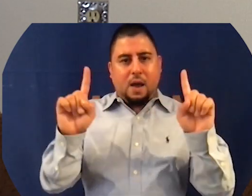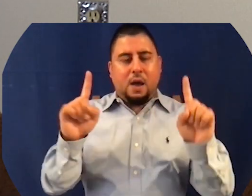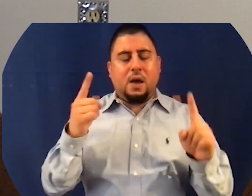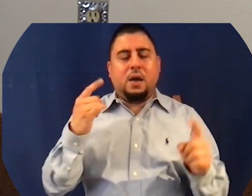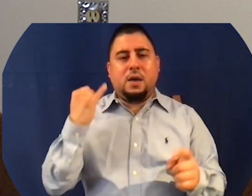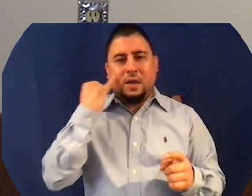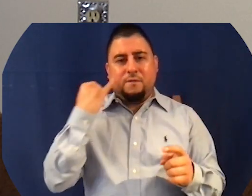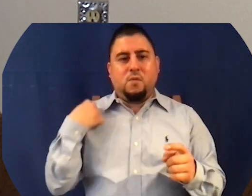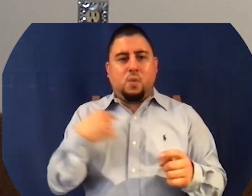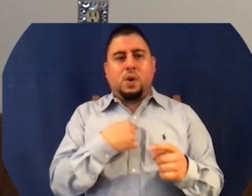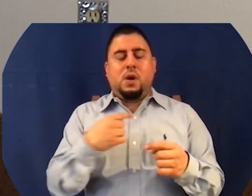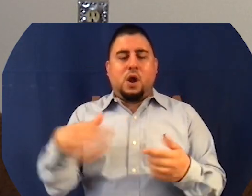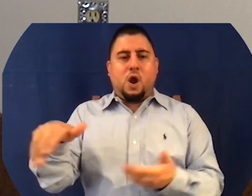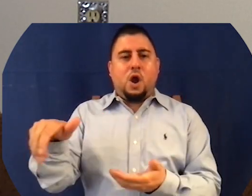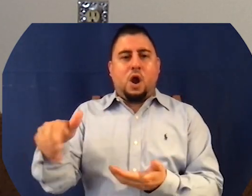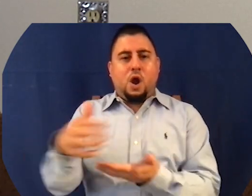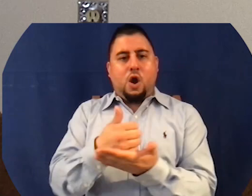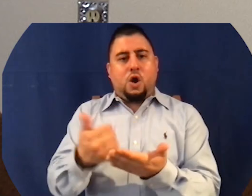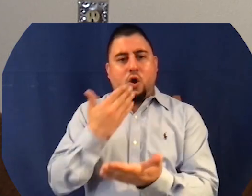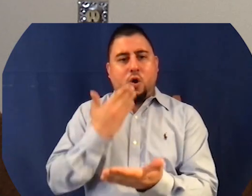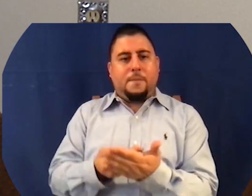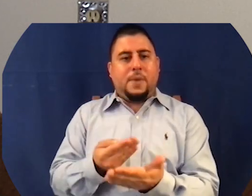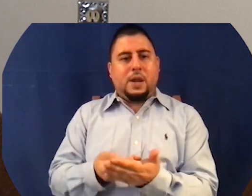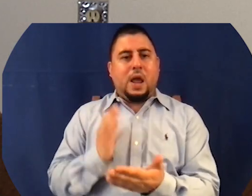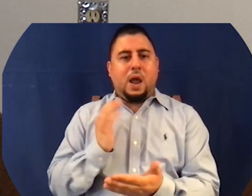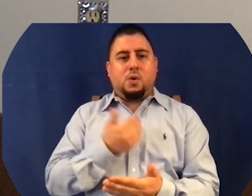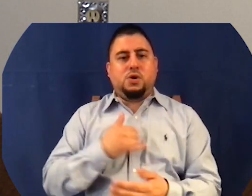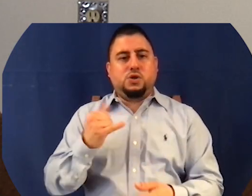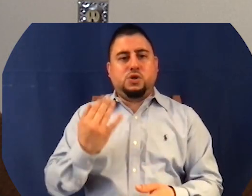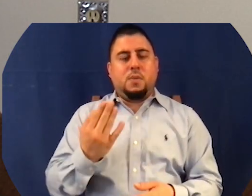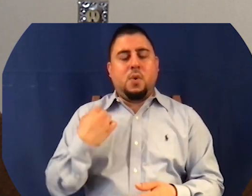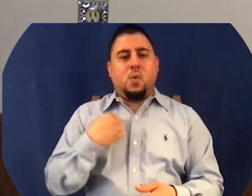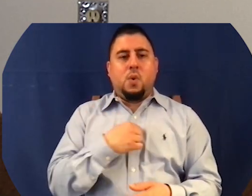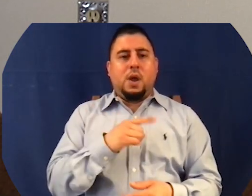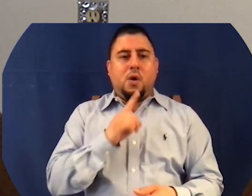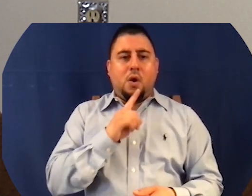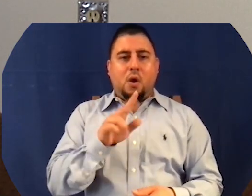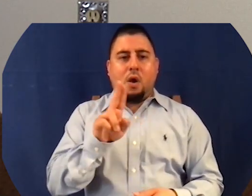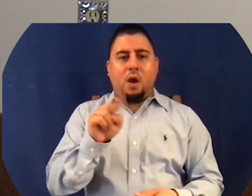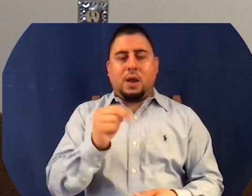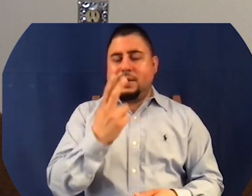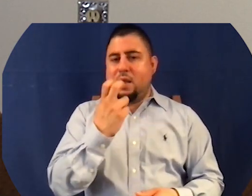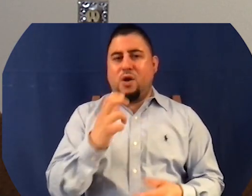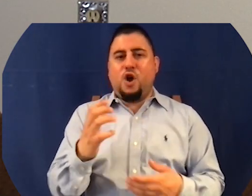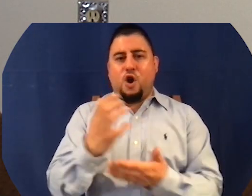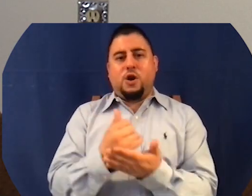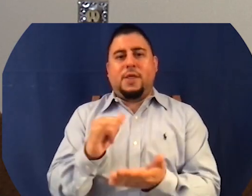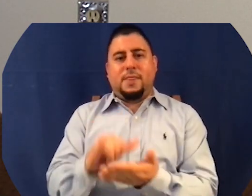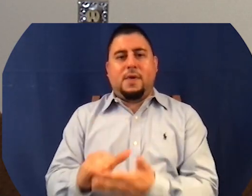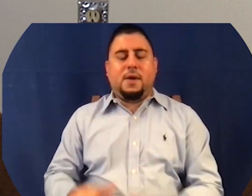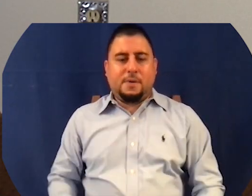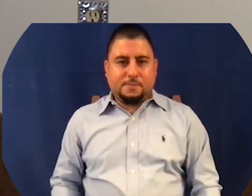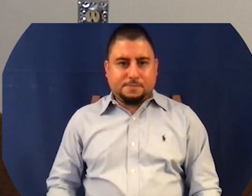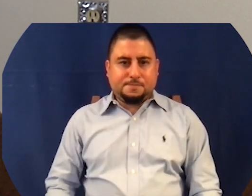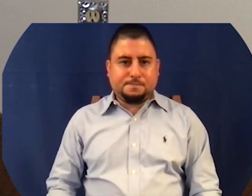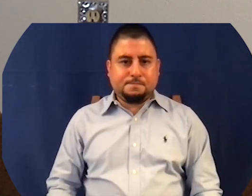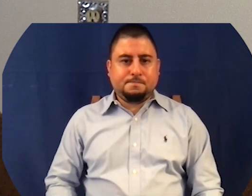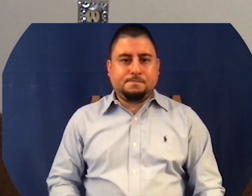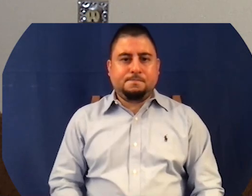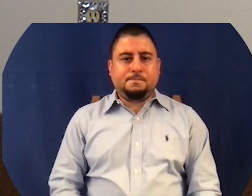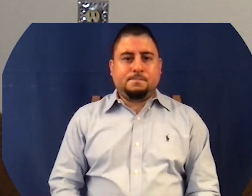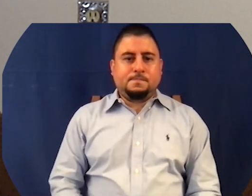If we're making good money at our jobs, we are undoubtedly earning it.